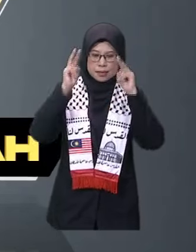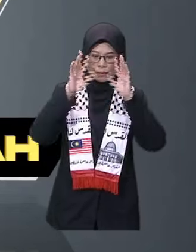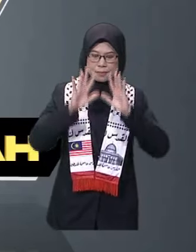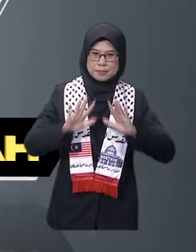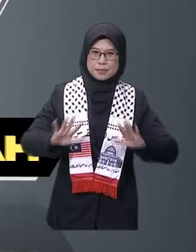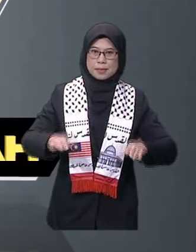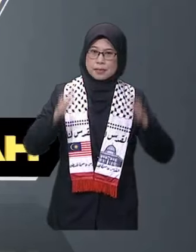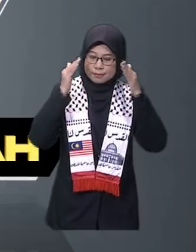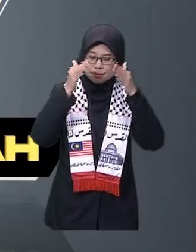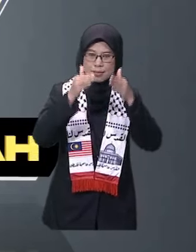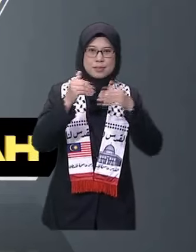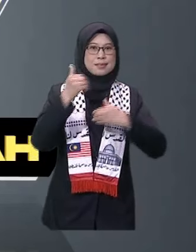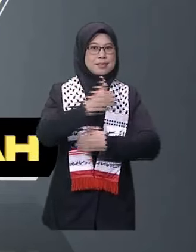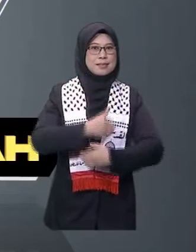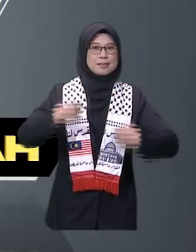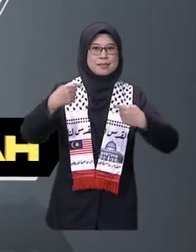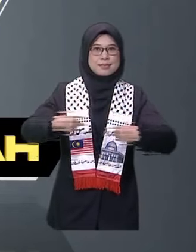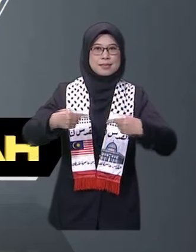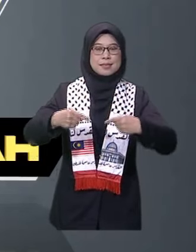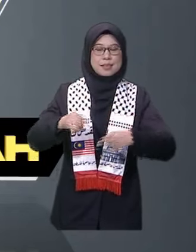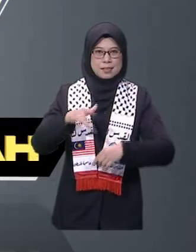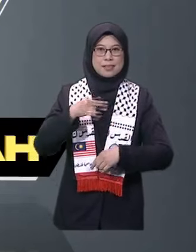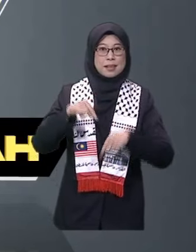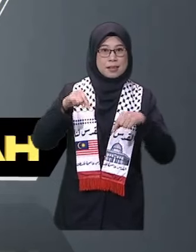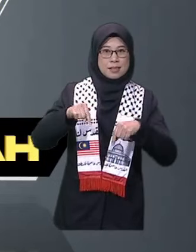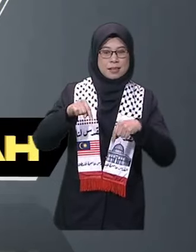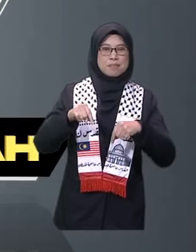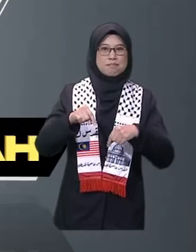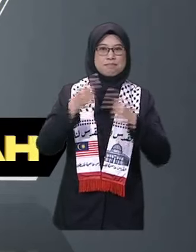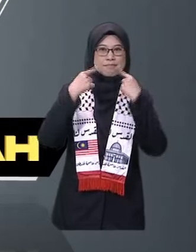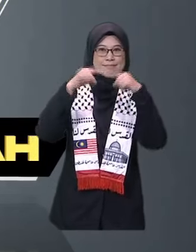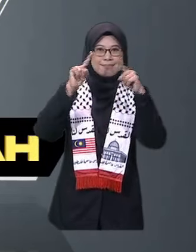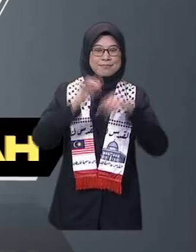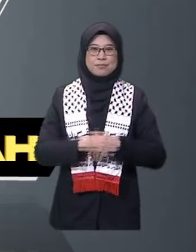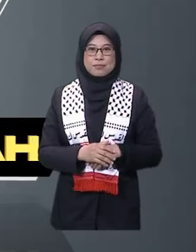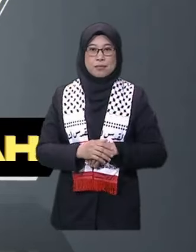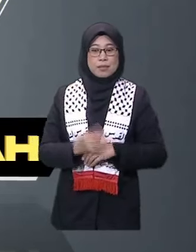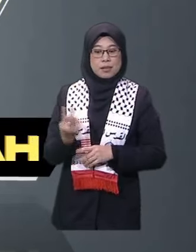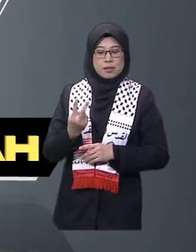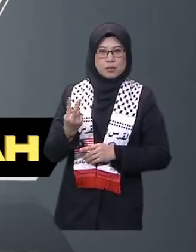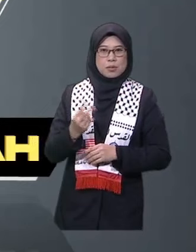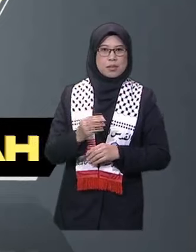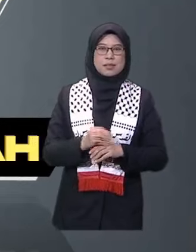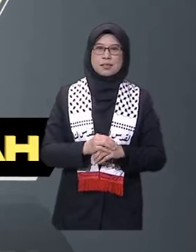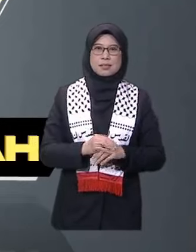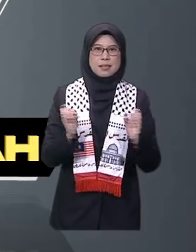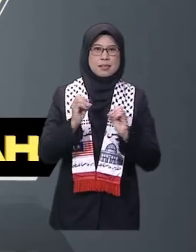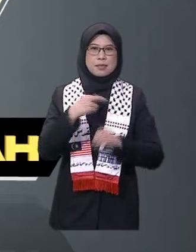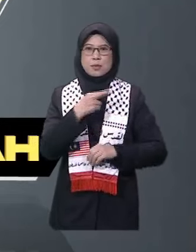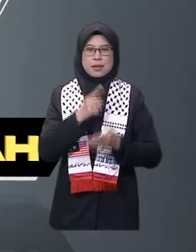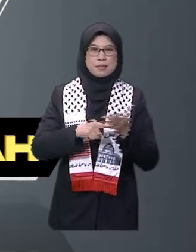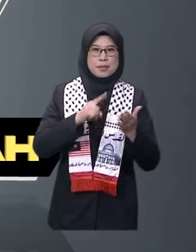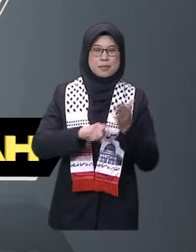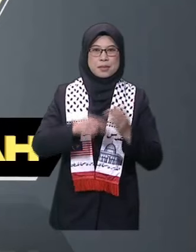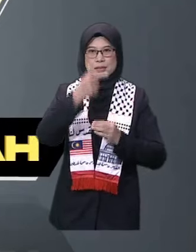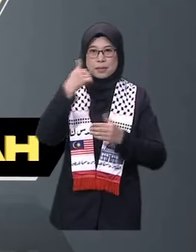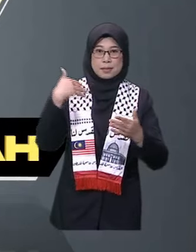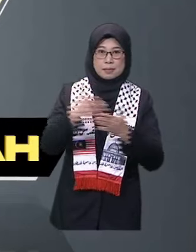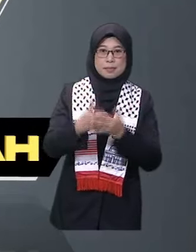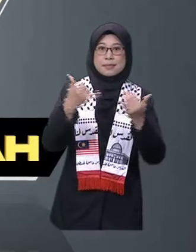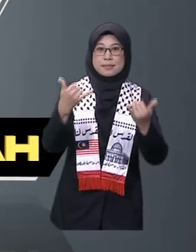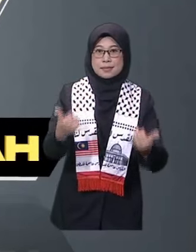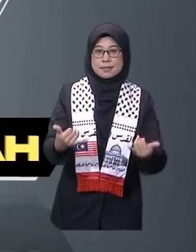and enjoy the rallies. And I think this really works today. For us, I think we have nothing to lose from the round robin till now. We